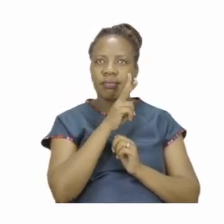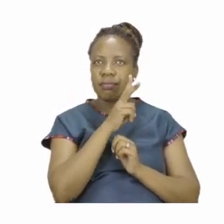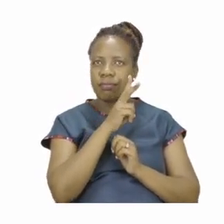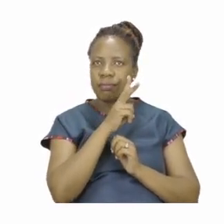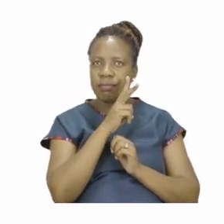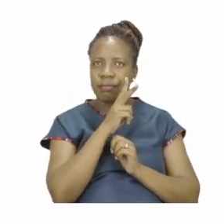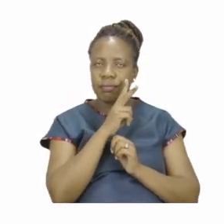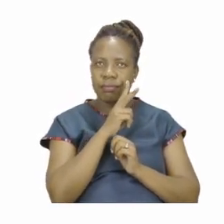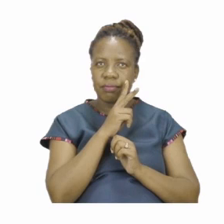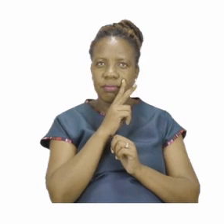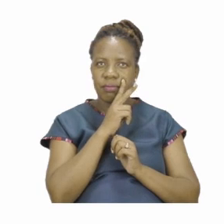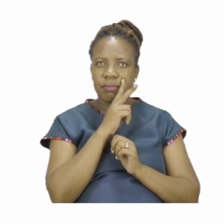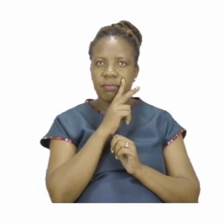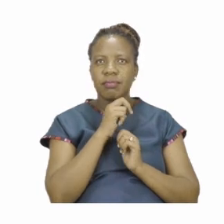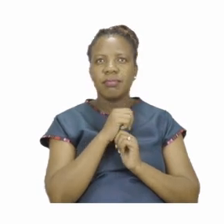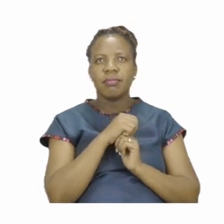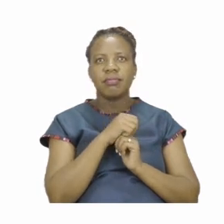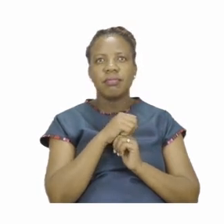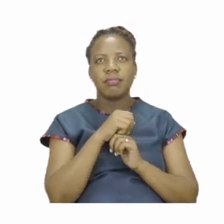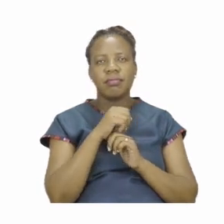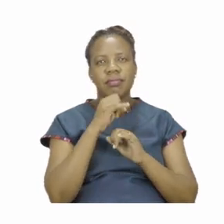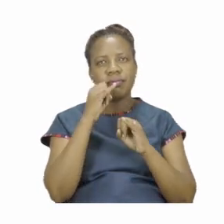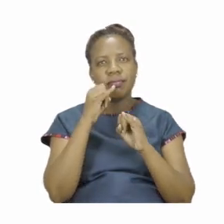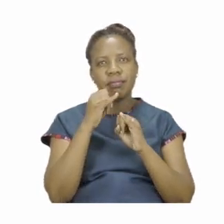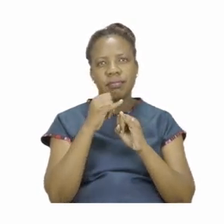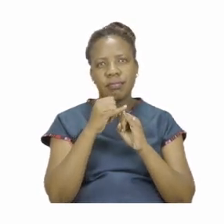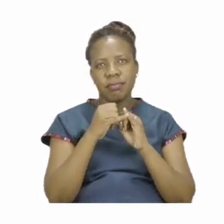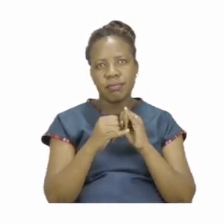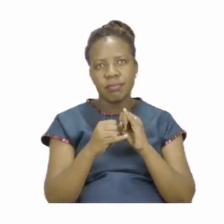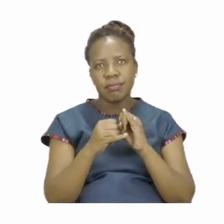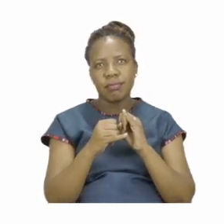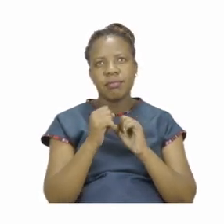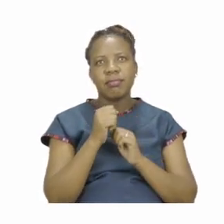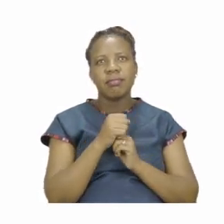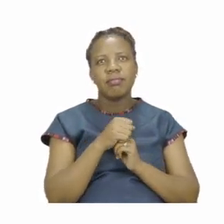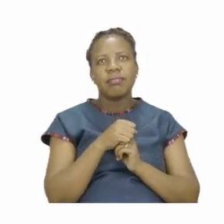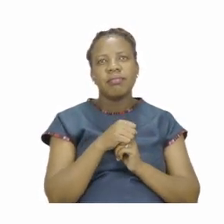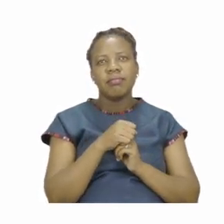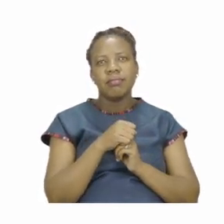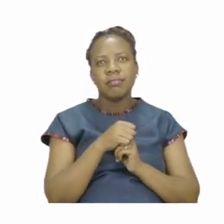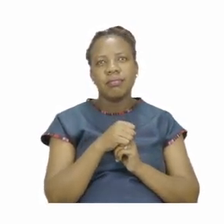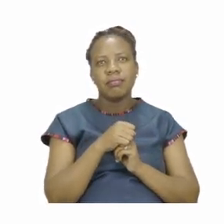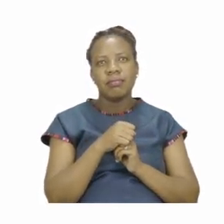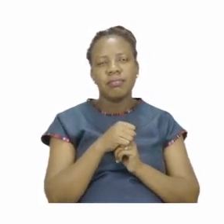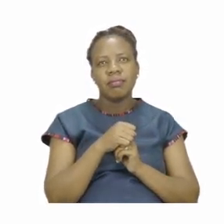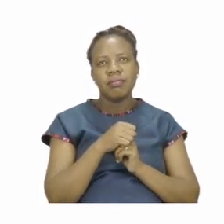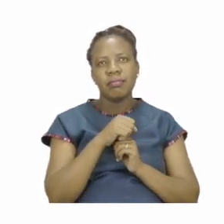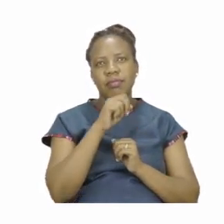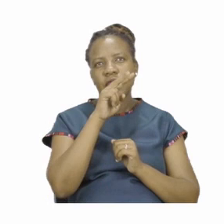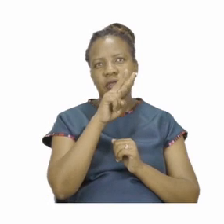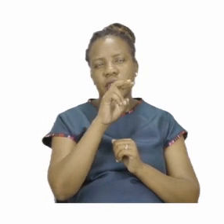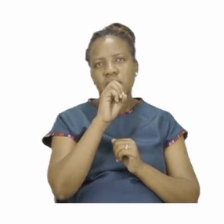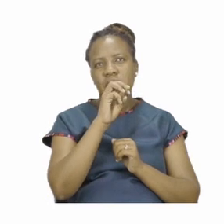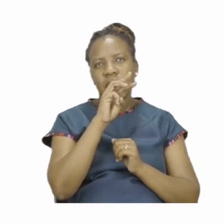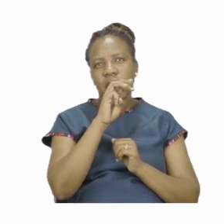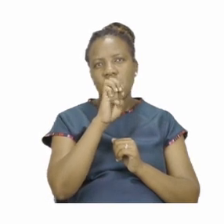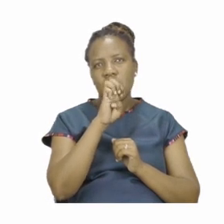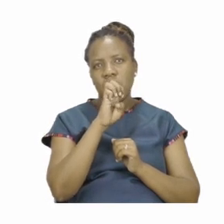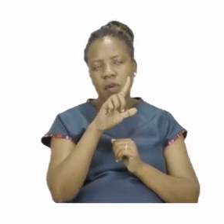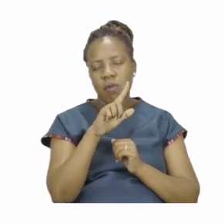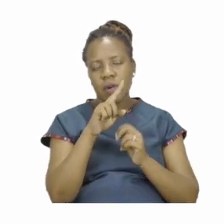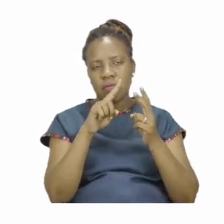if we have the word run, we have a consonant at the end. We have to double it and then